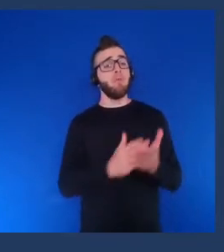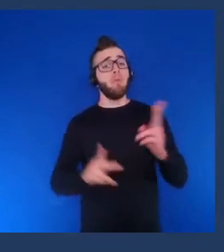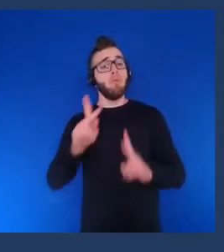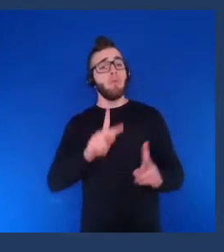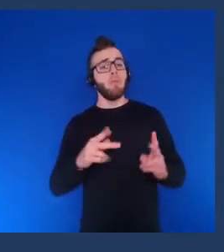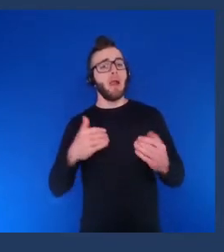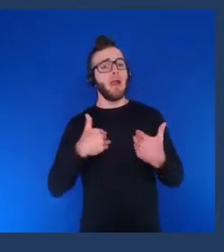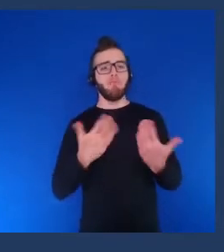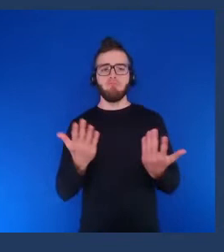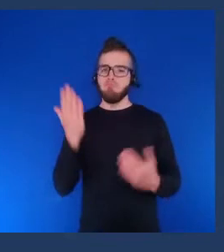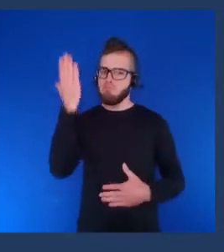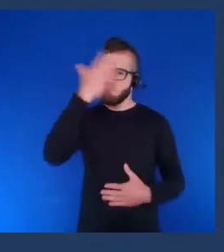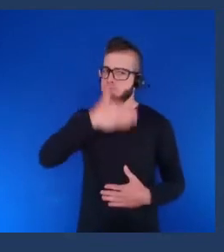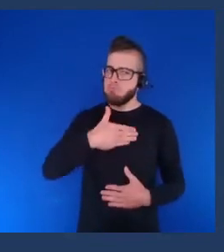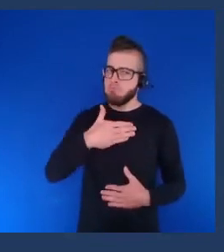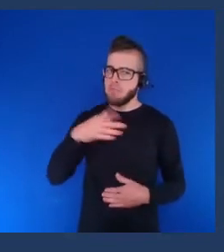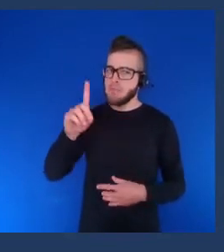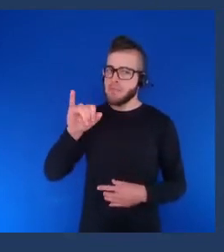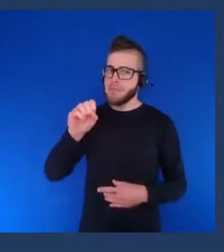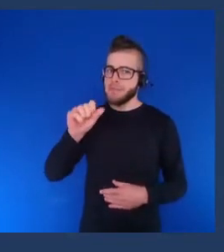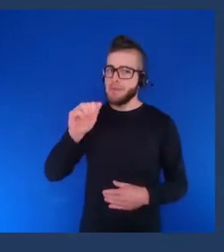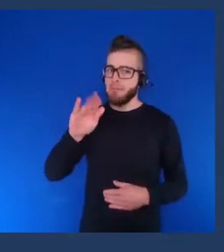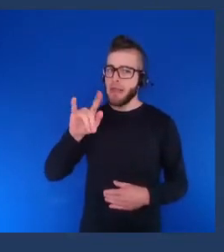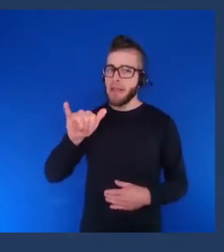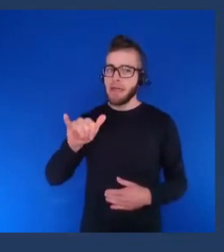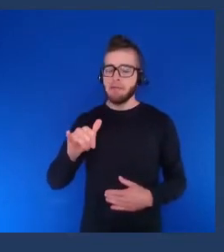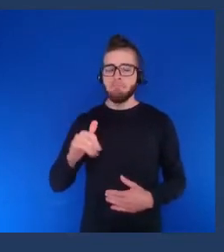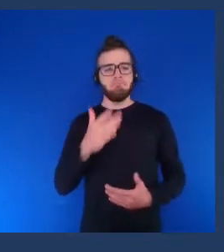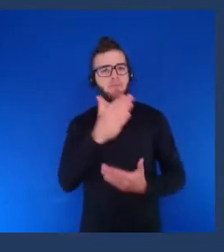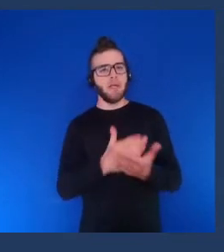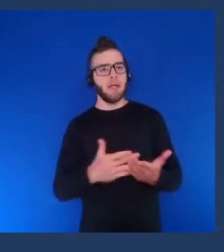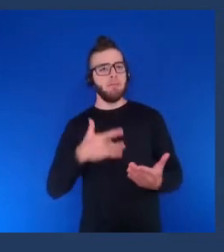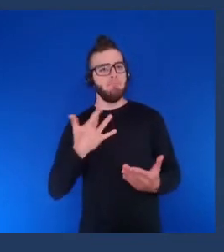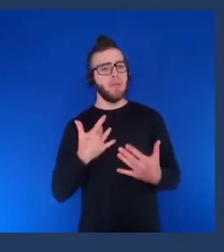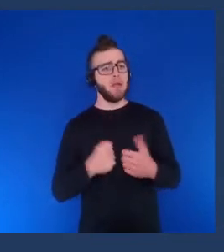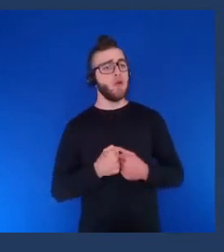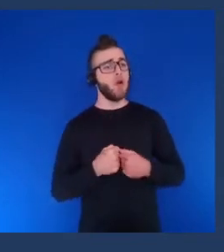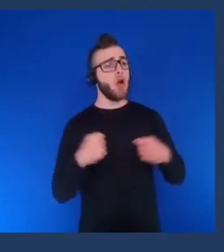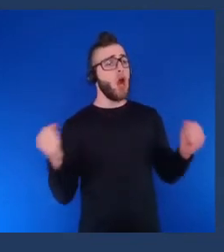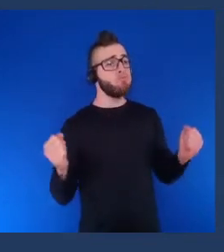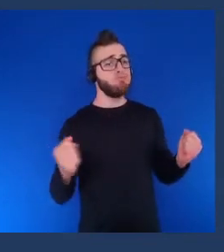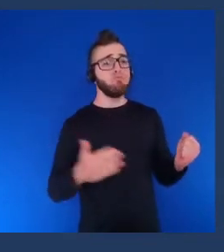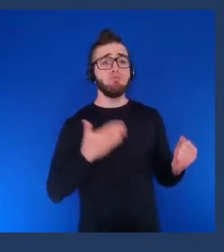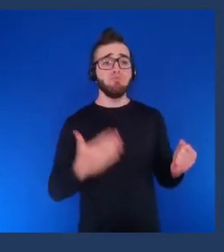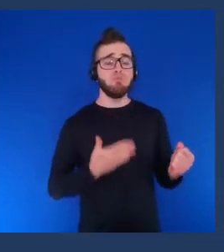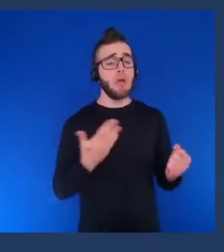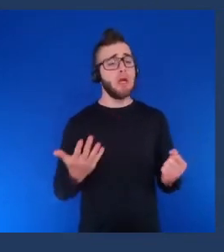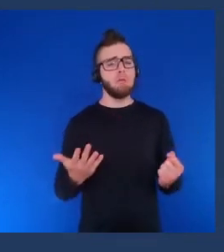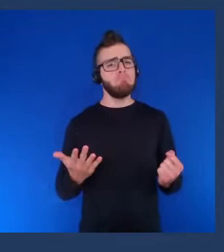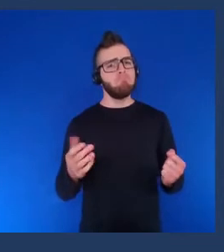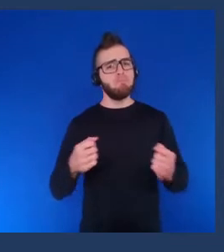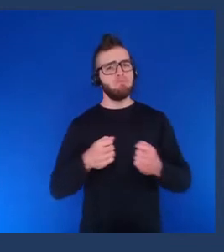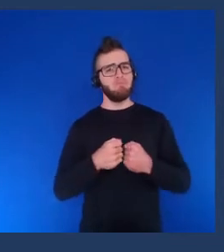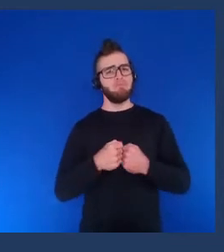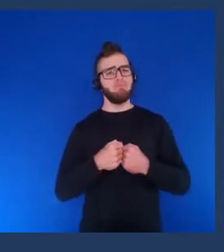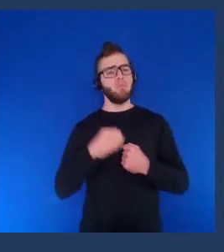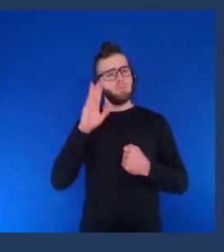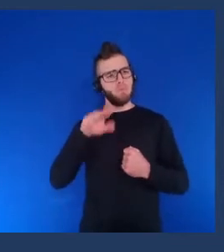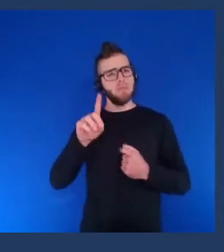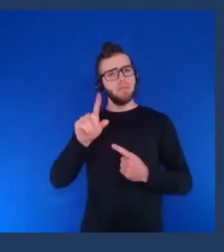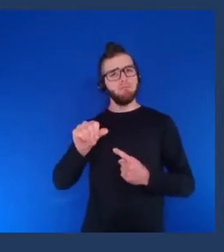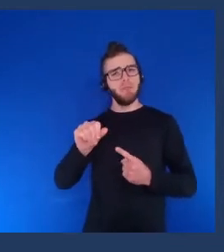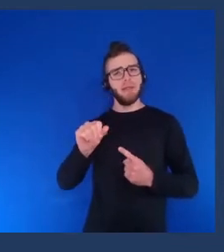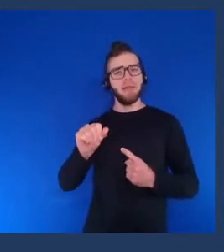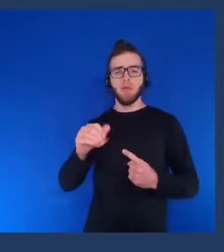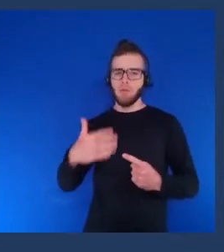where disclosure is a lot more complex. Disability is very, very personal. And I know it's very